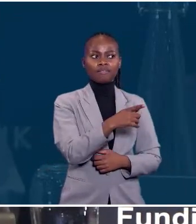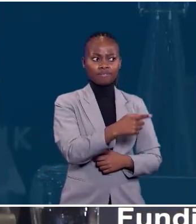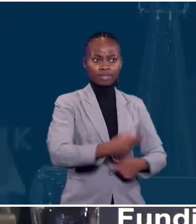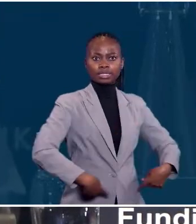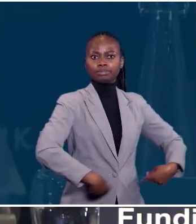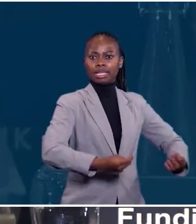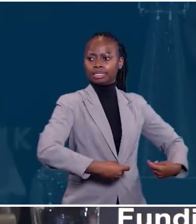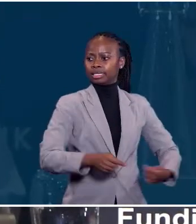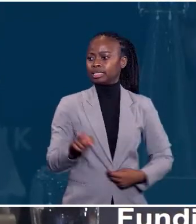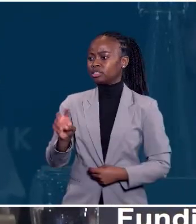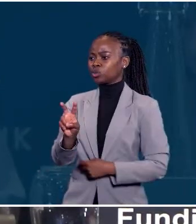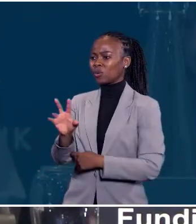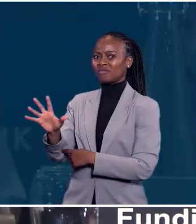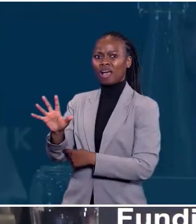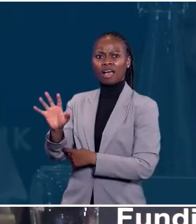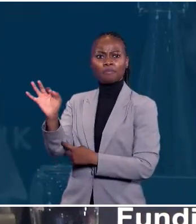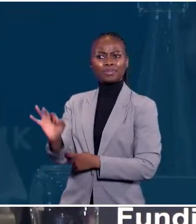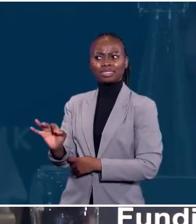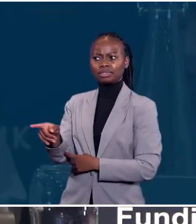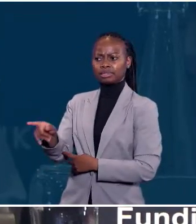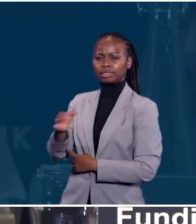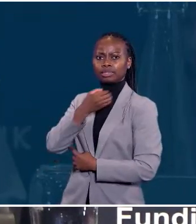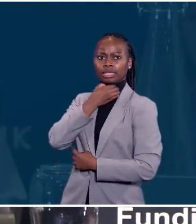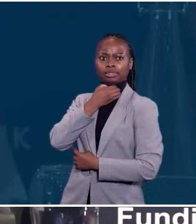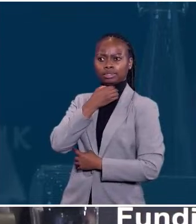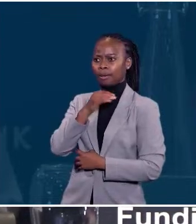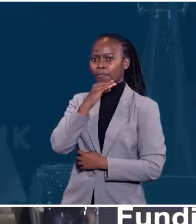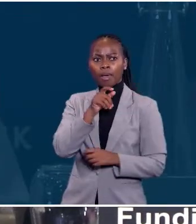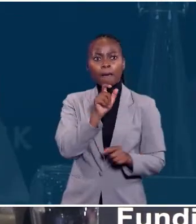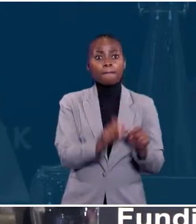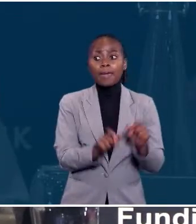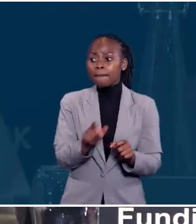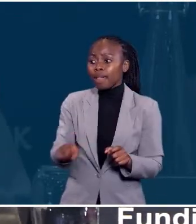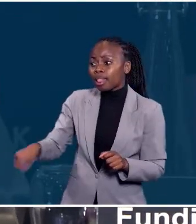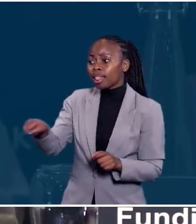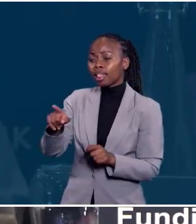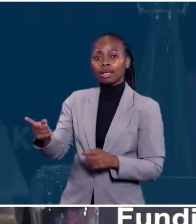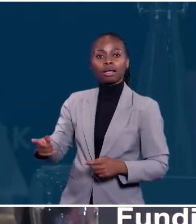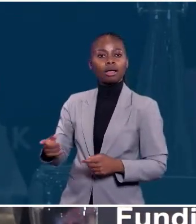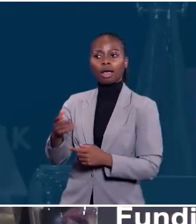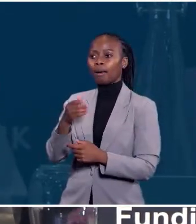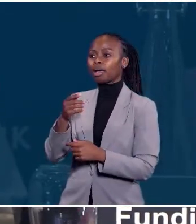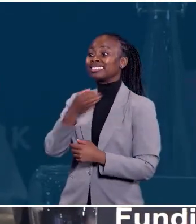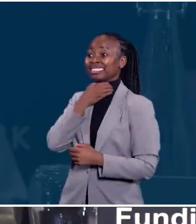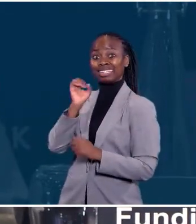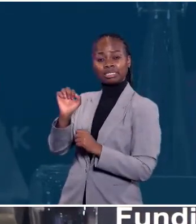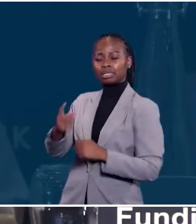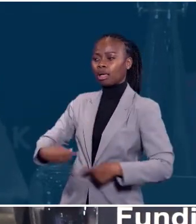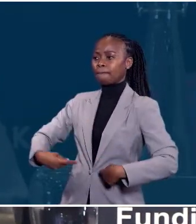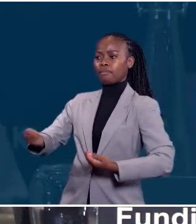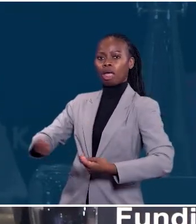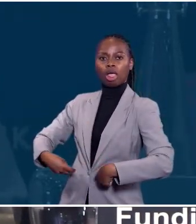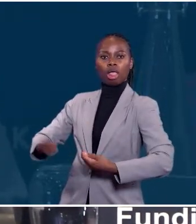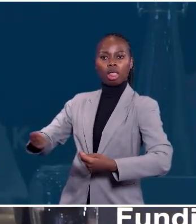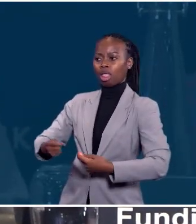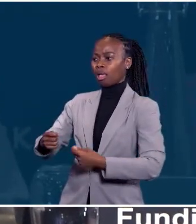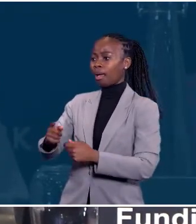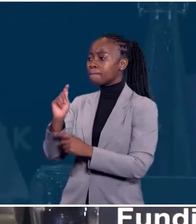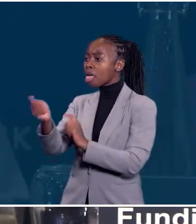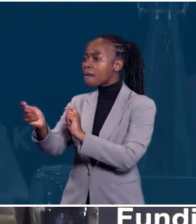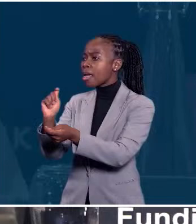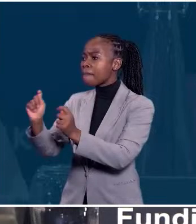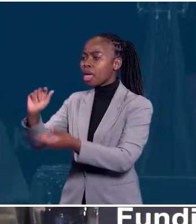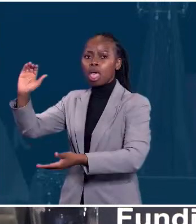that split, the contribution to household consumption was 0.3 and lowering to 0.1. When we got to